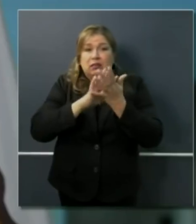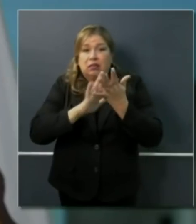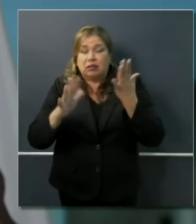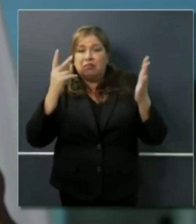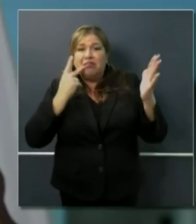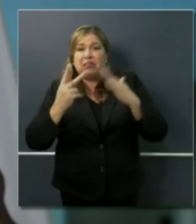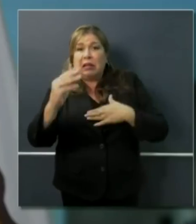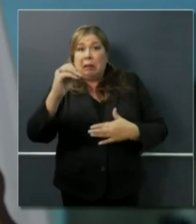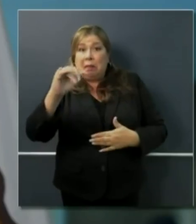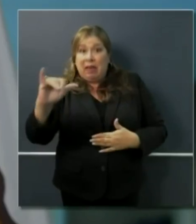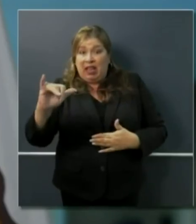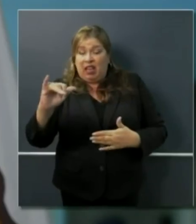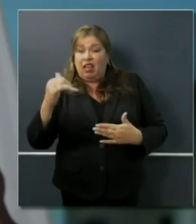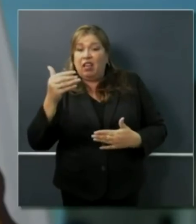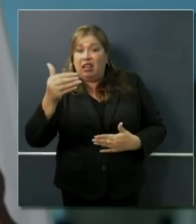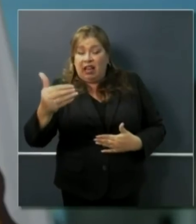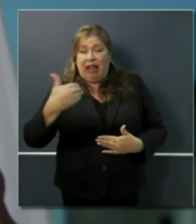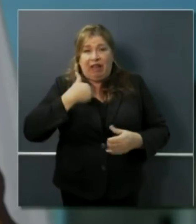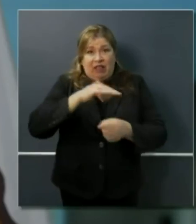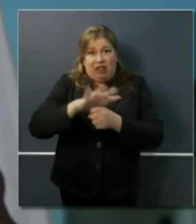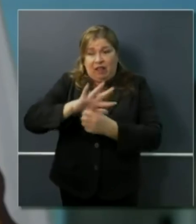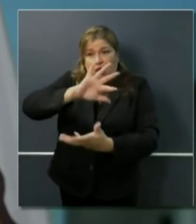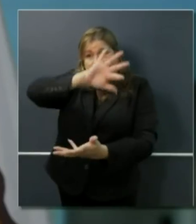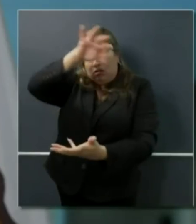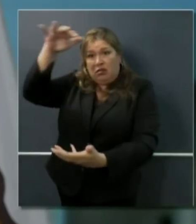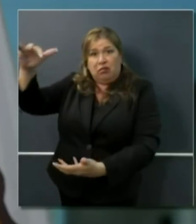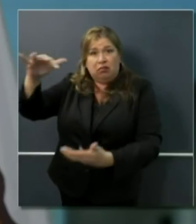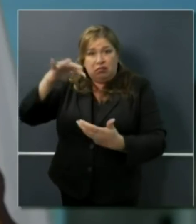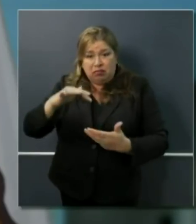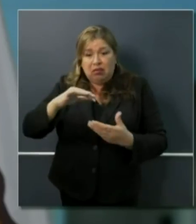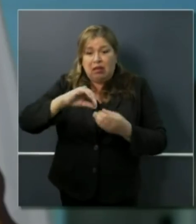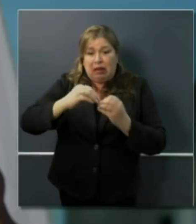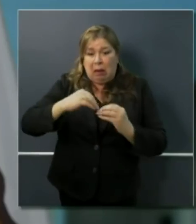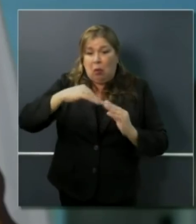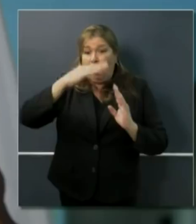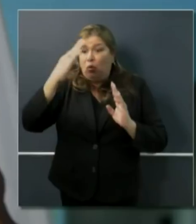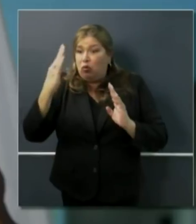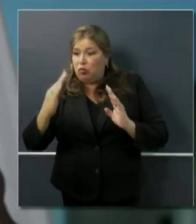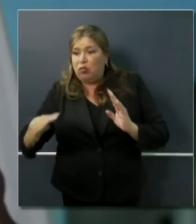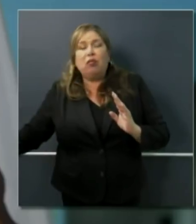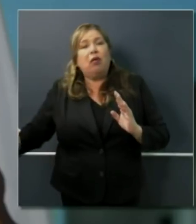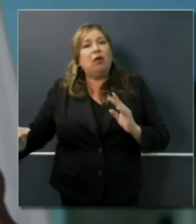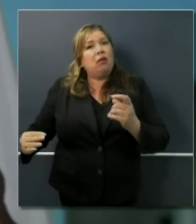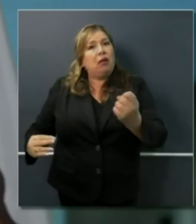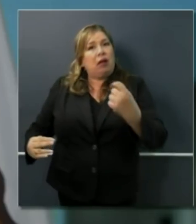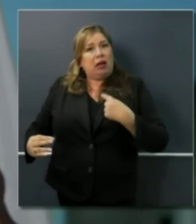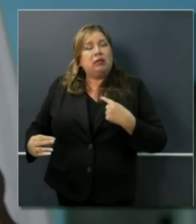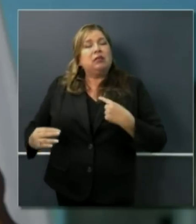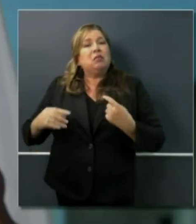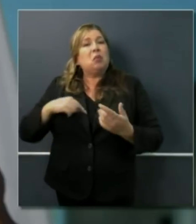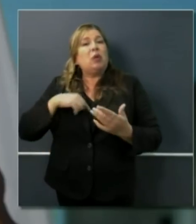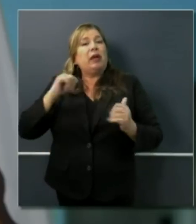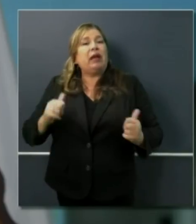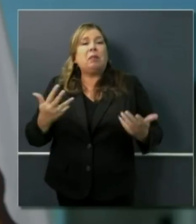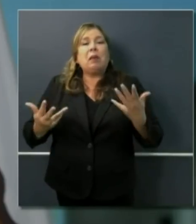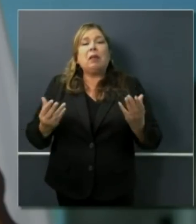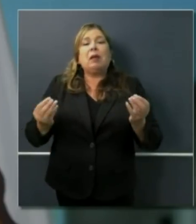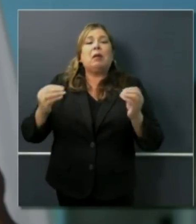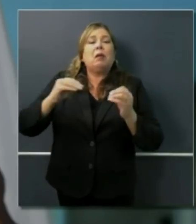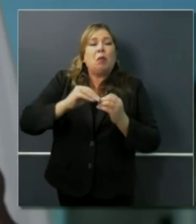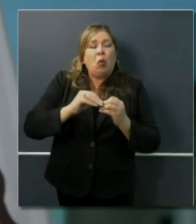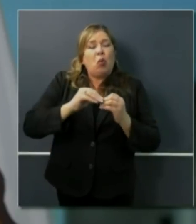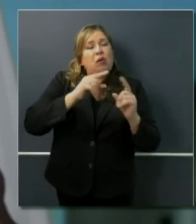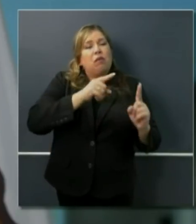start seeing the benefits and fruits of that, ask me the question then, and we will be in a very different place where we could be more